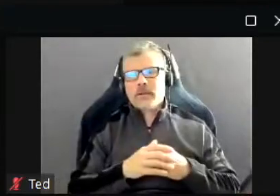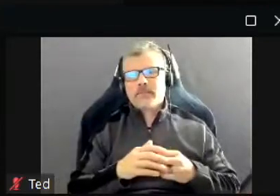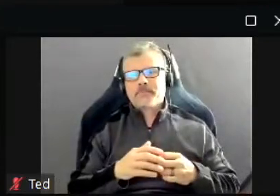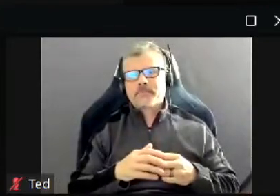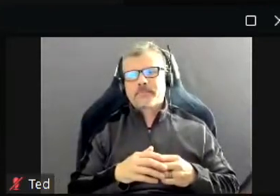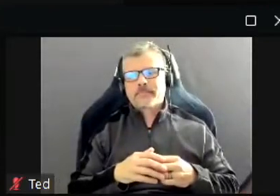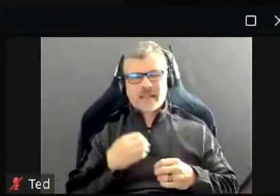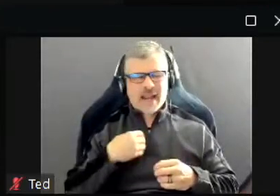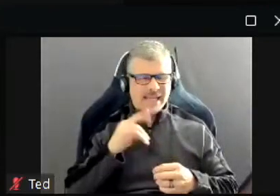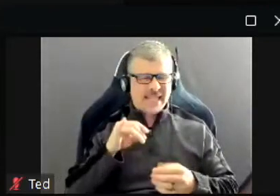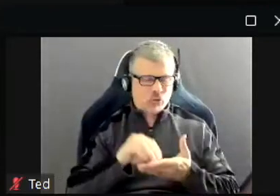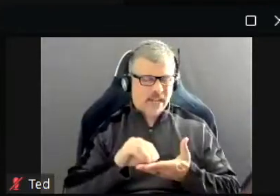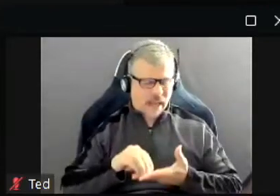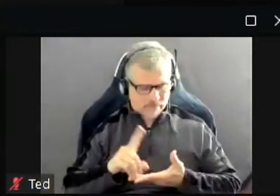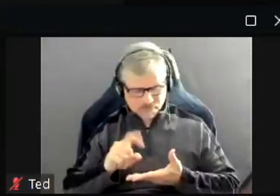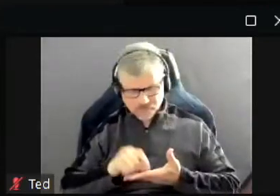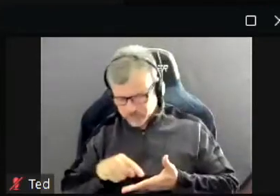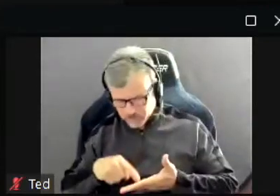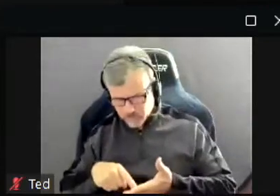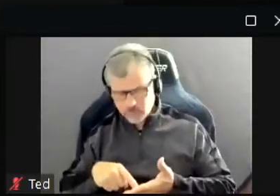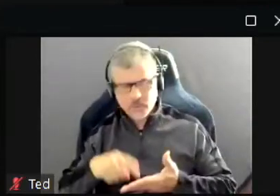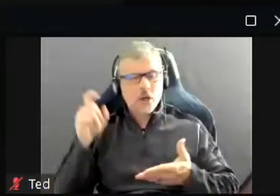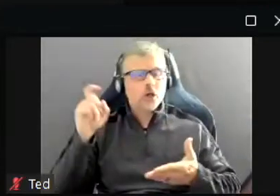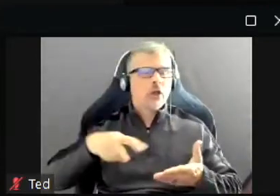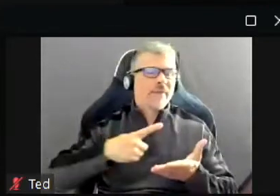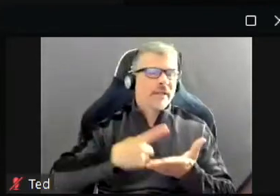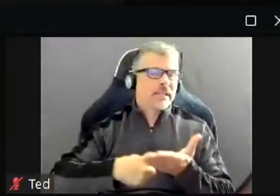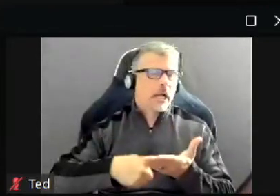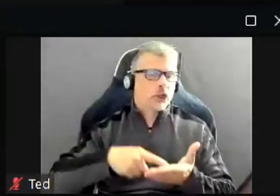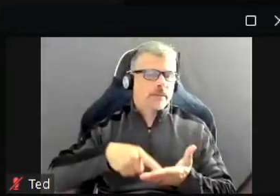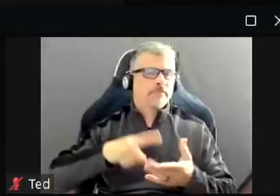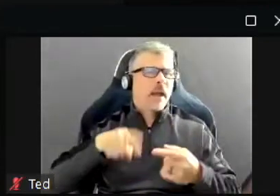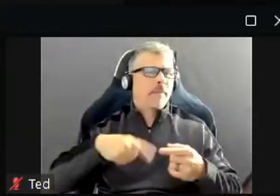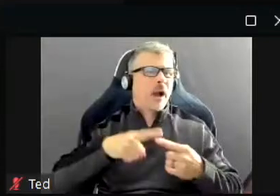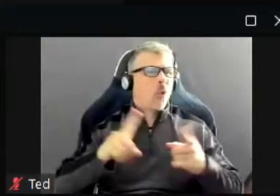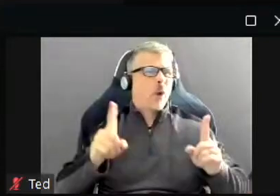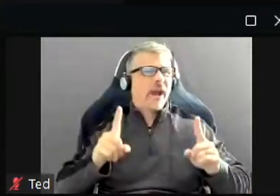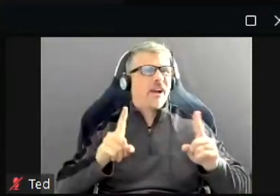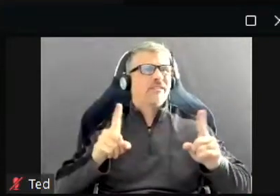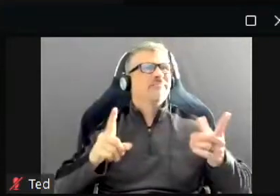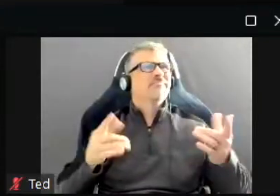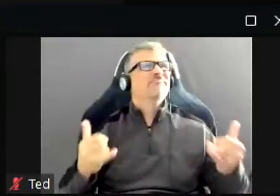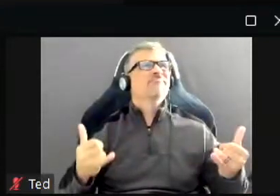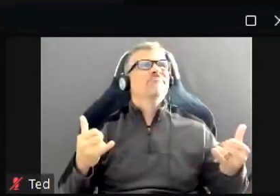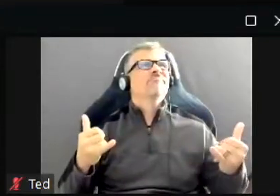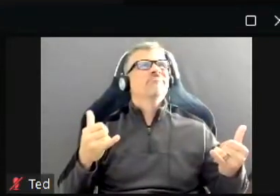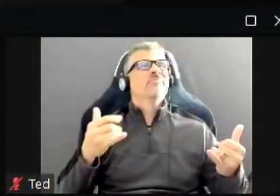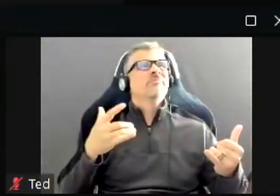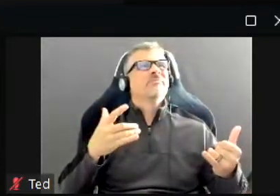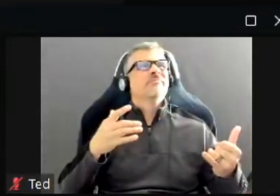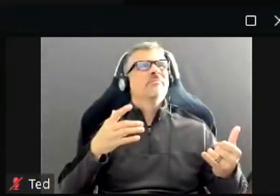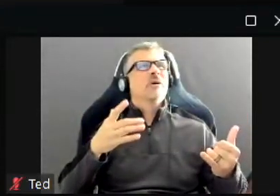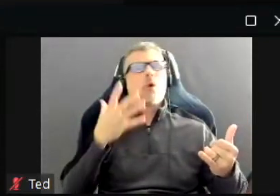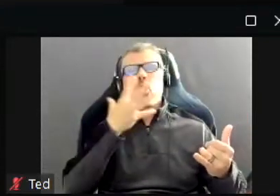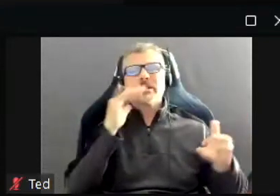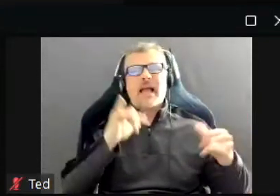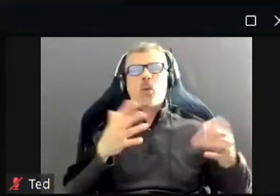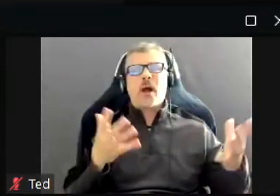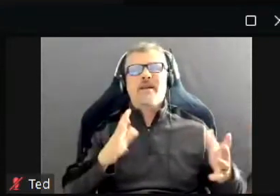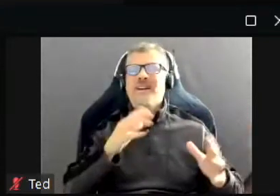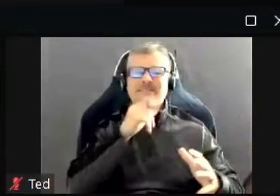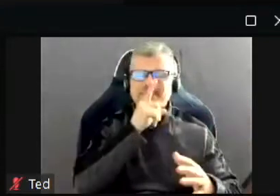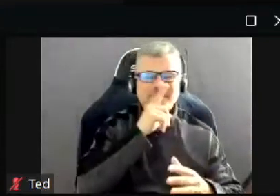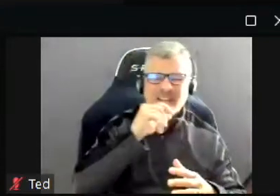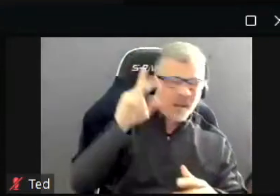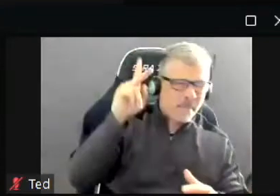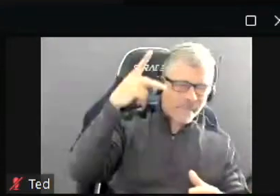wrote down that there should be a discussion about the state of where things are. And I don't mean that politician